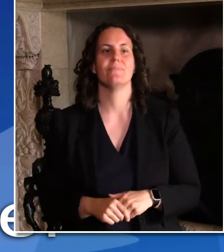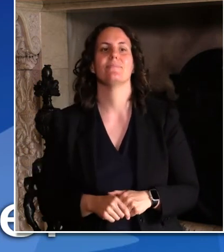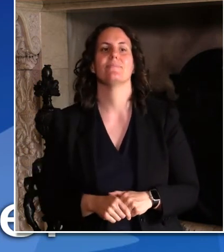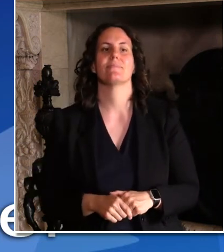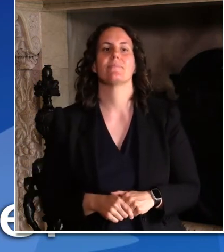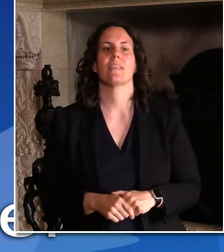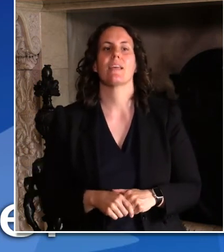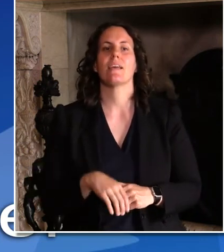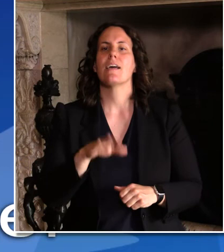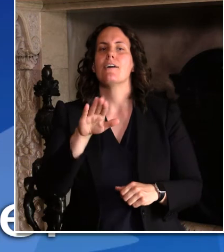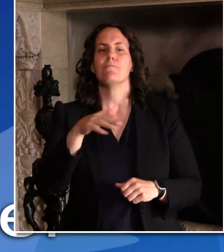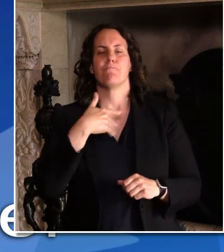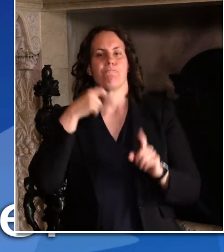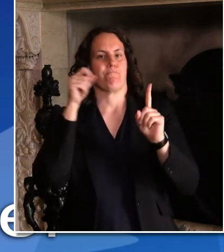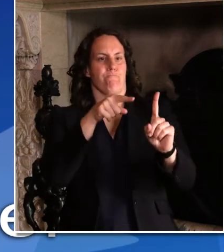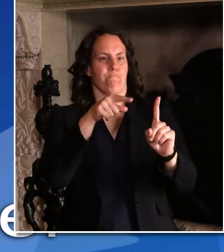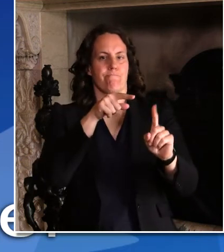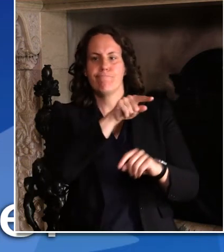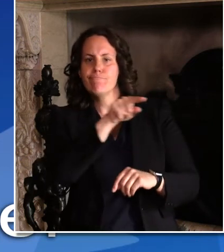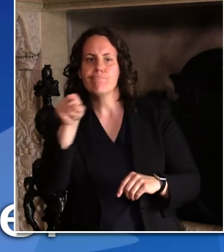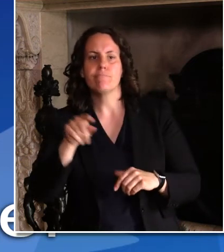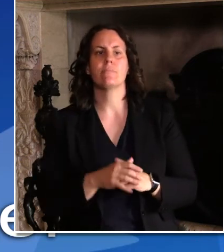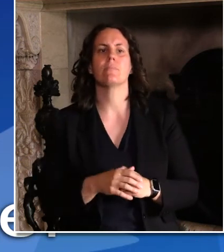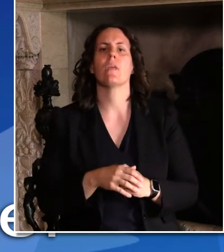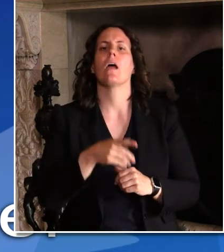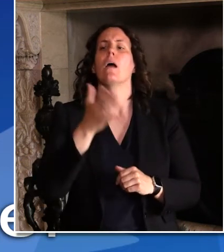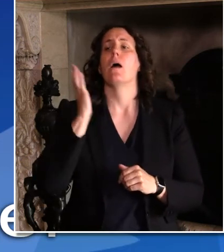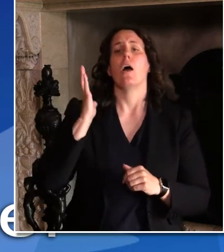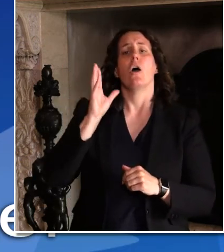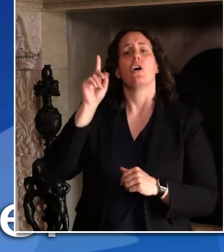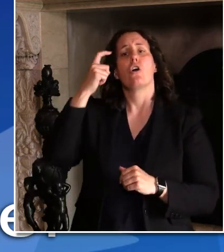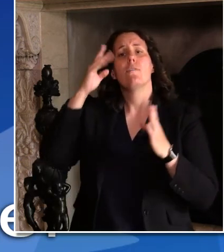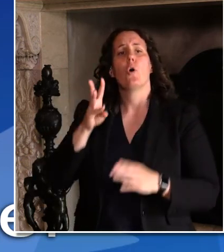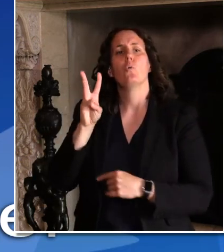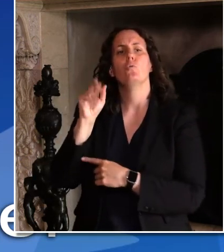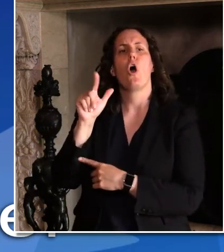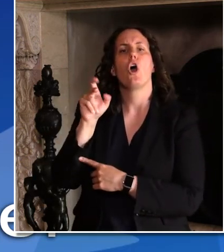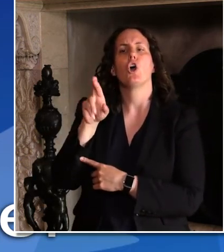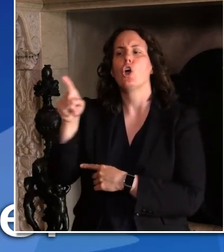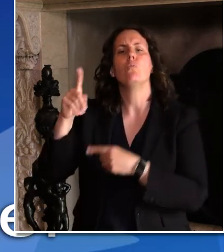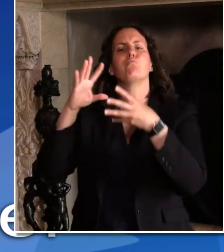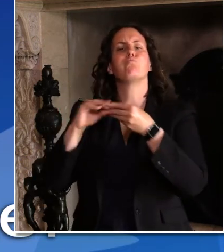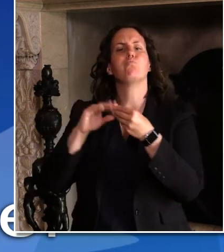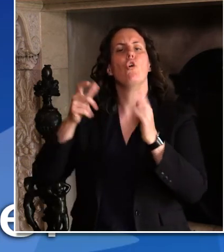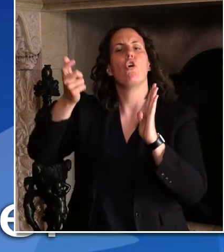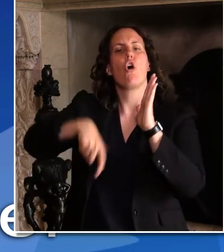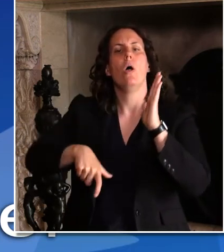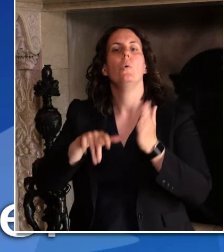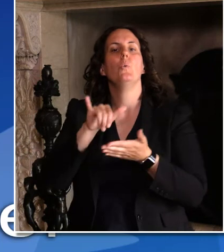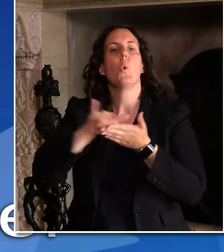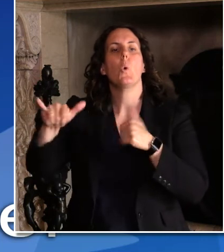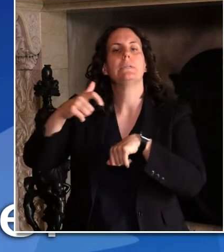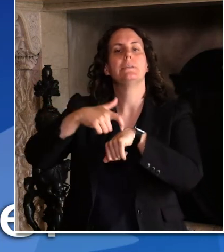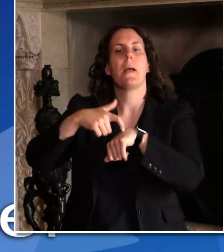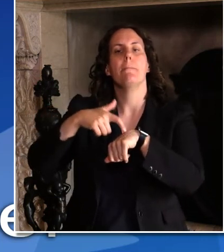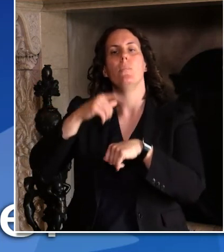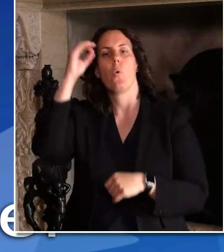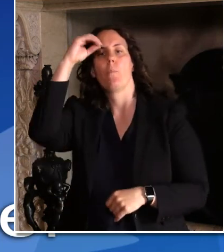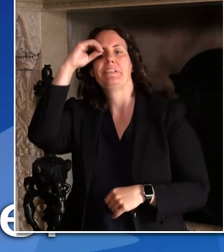saw the former Governor Walker's New York Times op-ed saying that instead of, quote, propping up failed